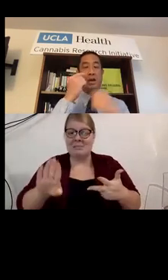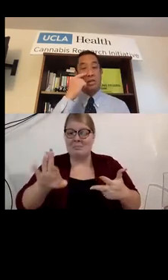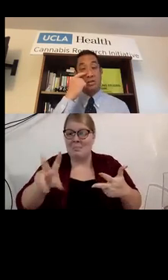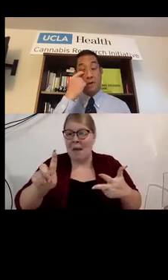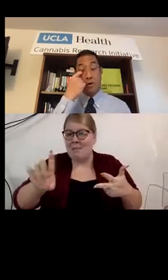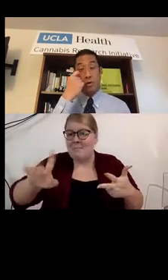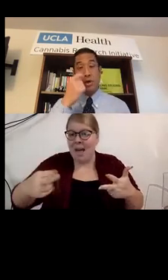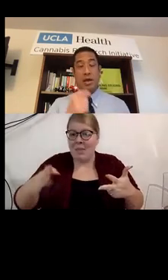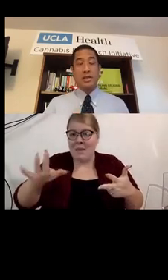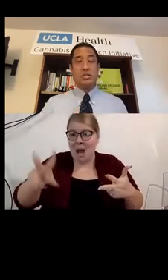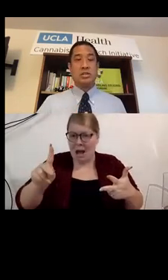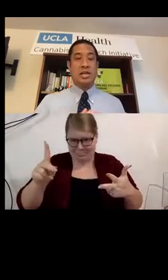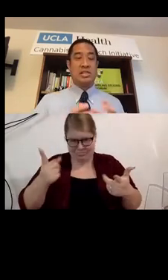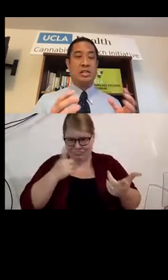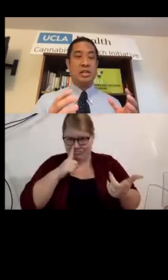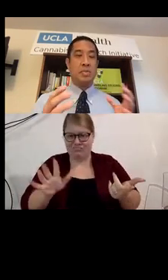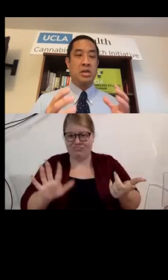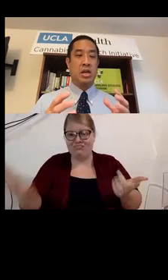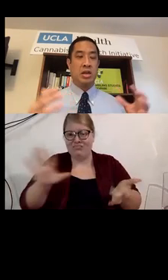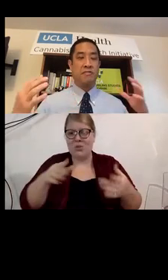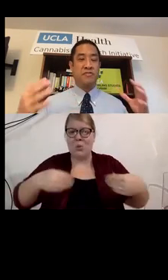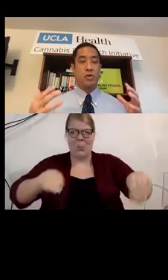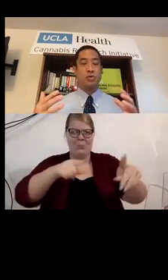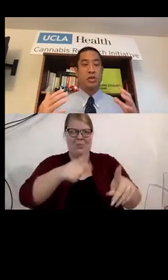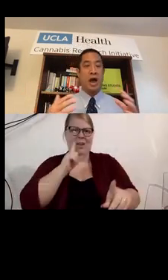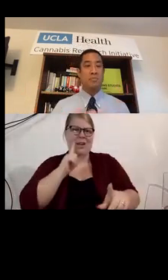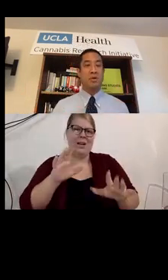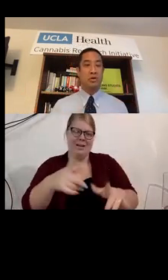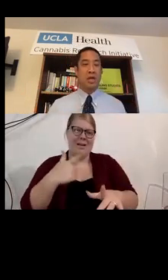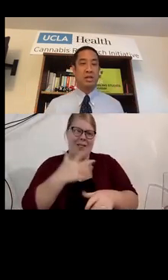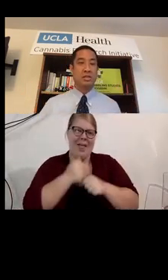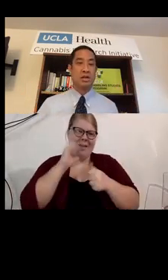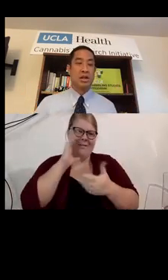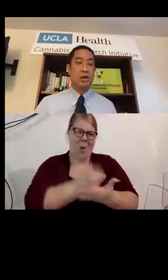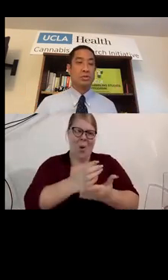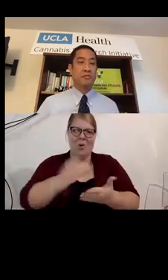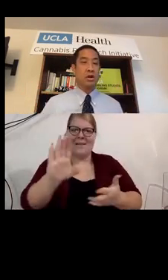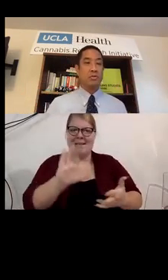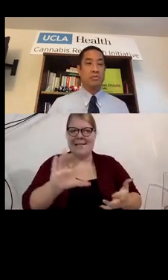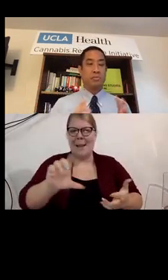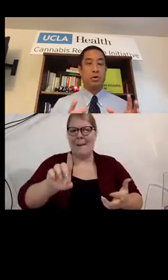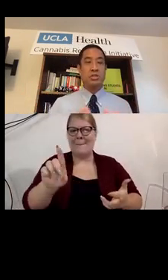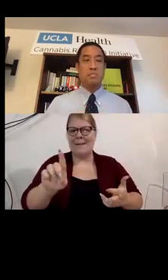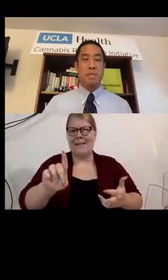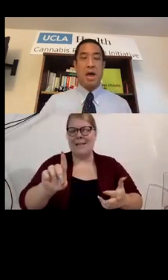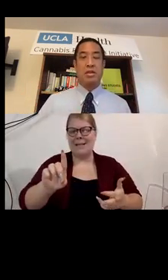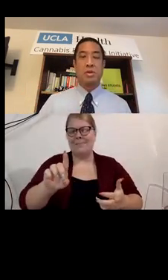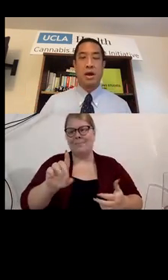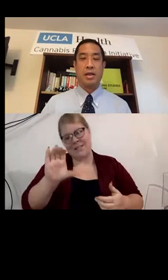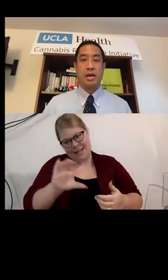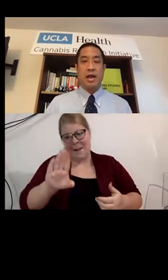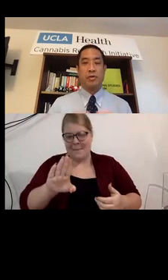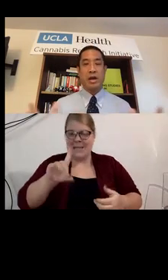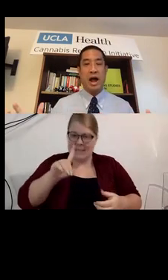where I got this photo. This is a CBD-infused cotton pillowcase that was available for purchase at Bed Bath &